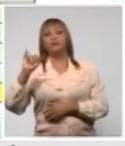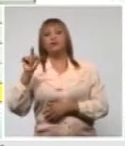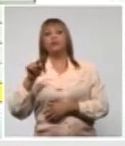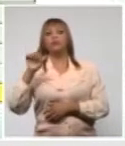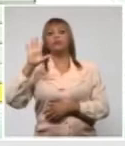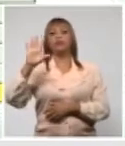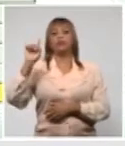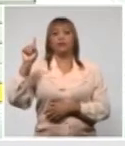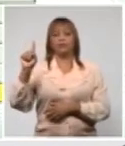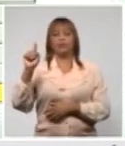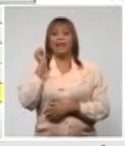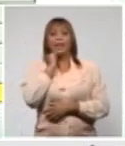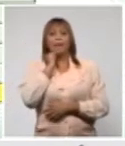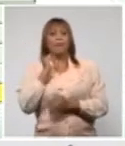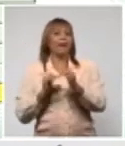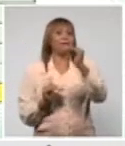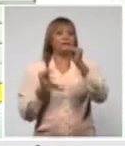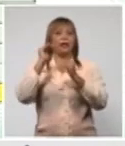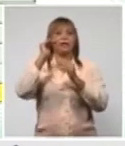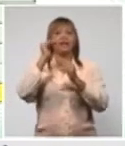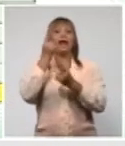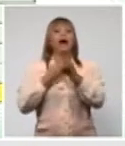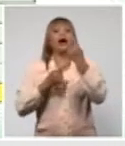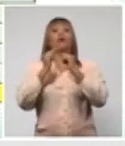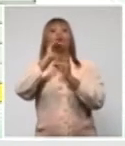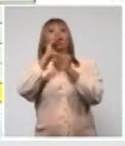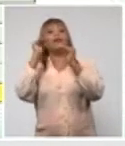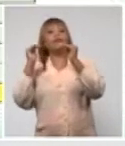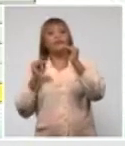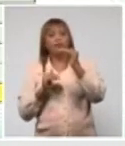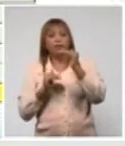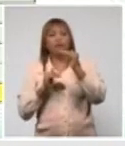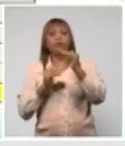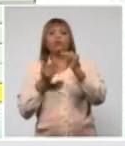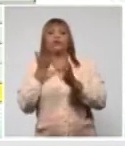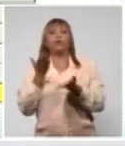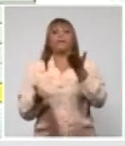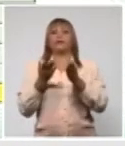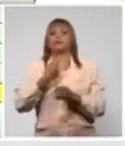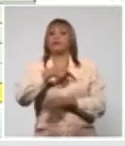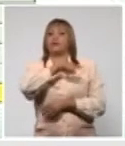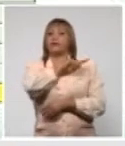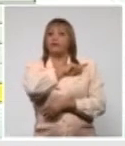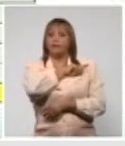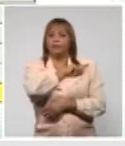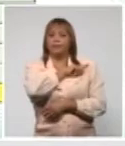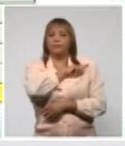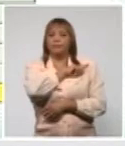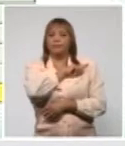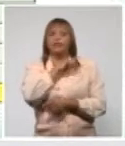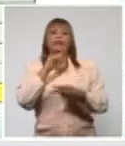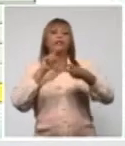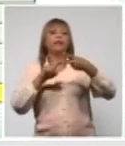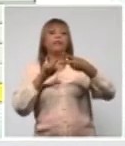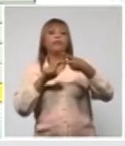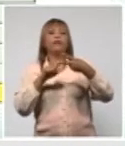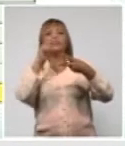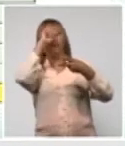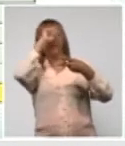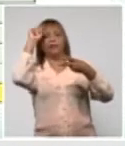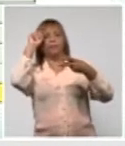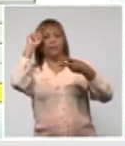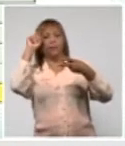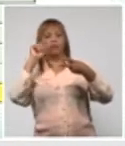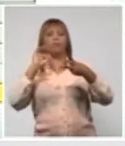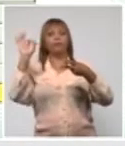56.51 though, followed by Santi Spiritus, higher than the day before, with 30.48.